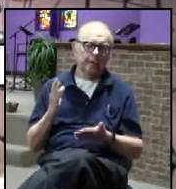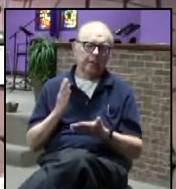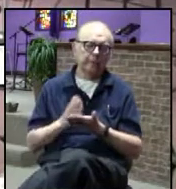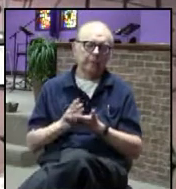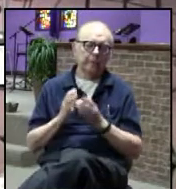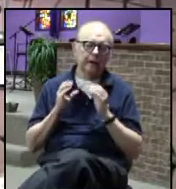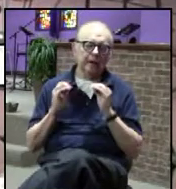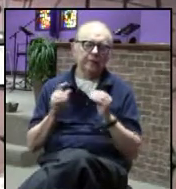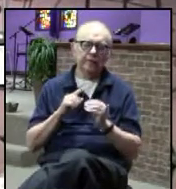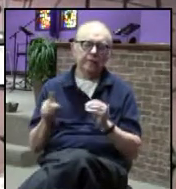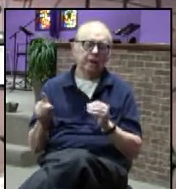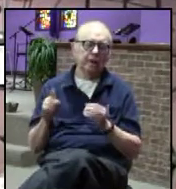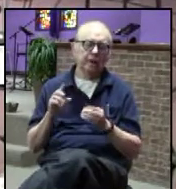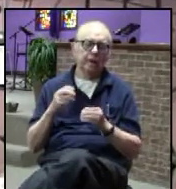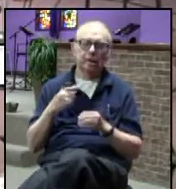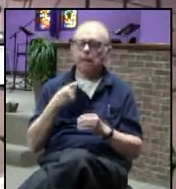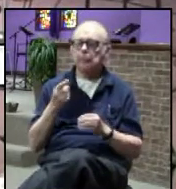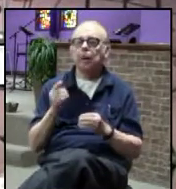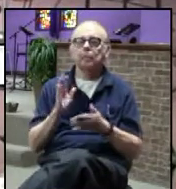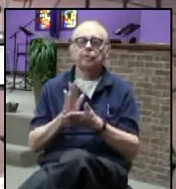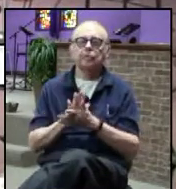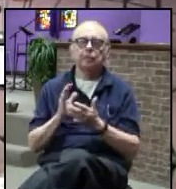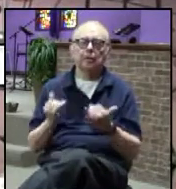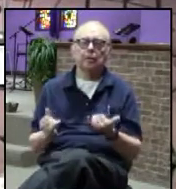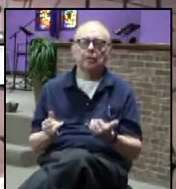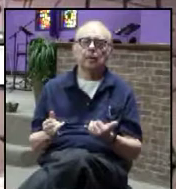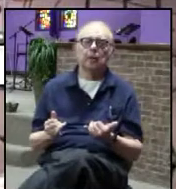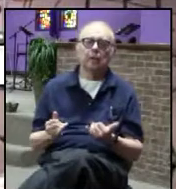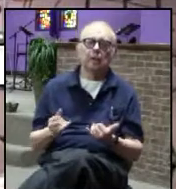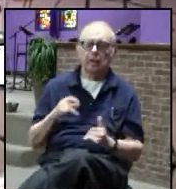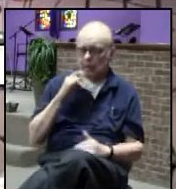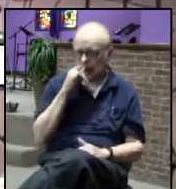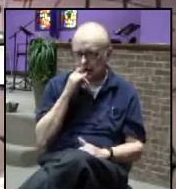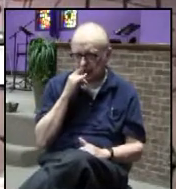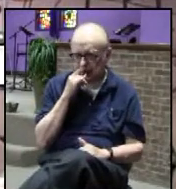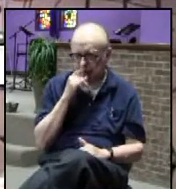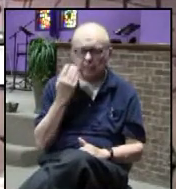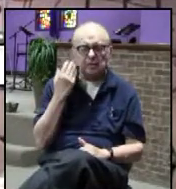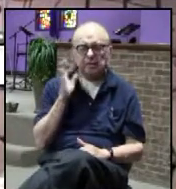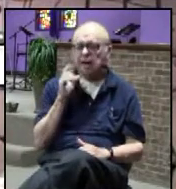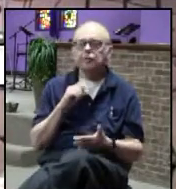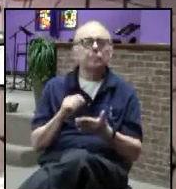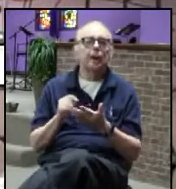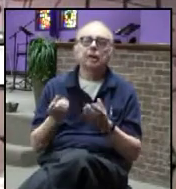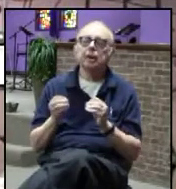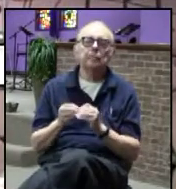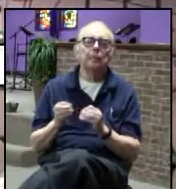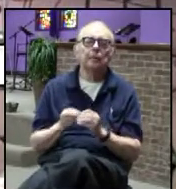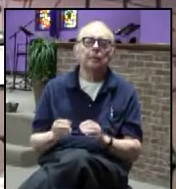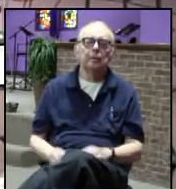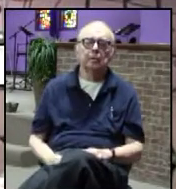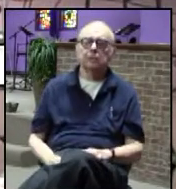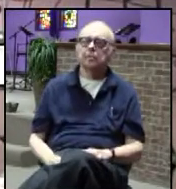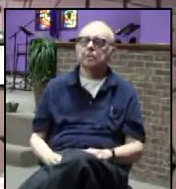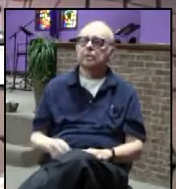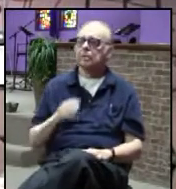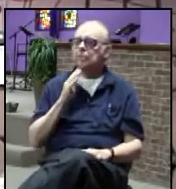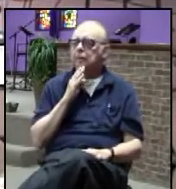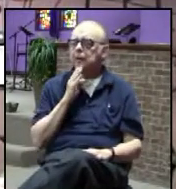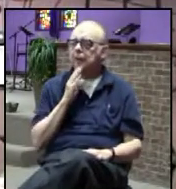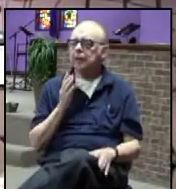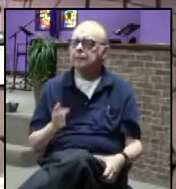public schools today. And so kids don't need to know how to do that. But anyway, so we're talking, and